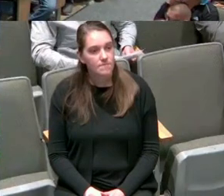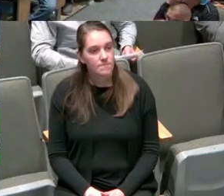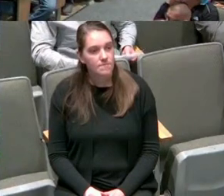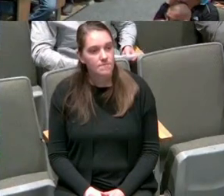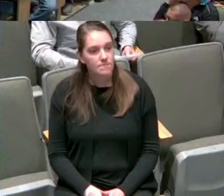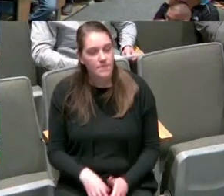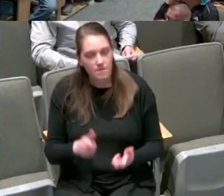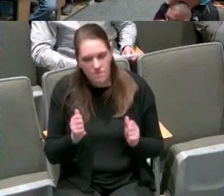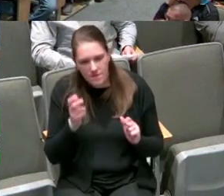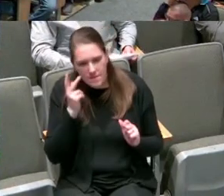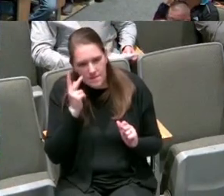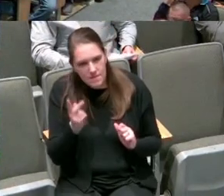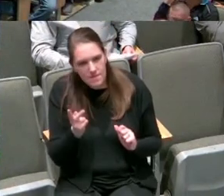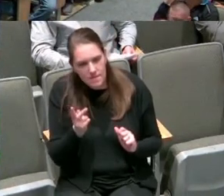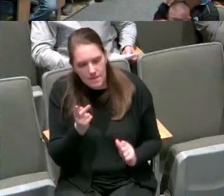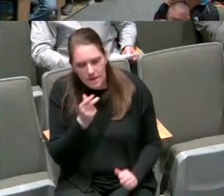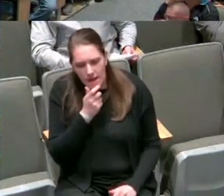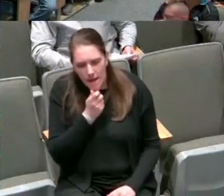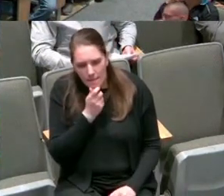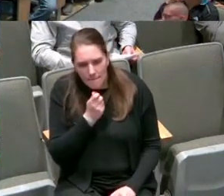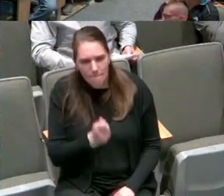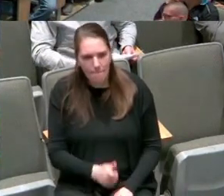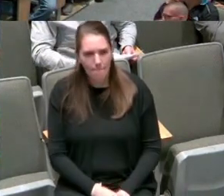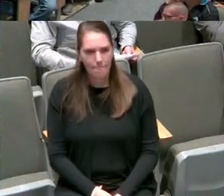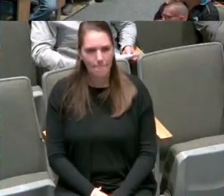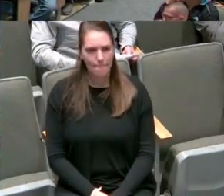I'm trying to say um